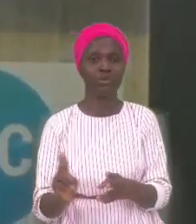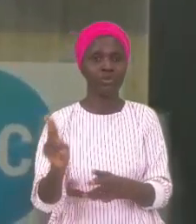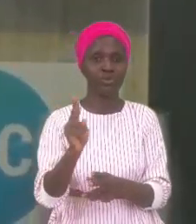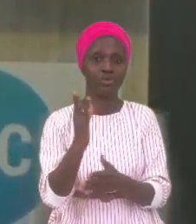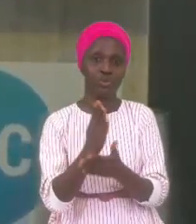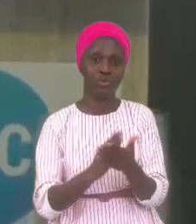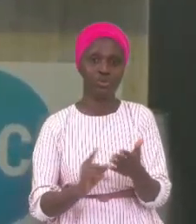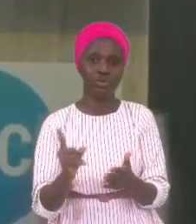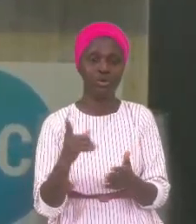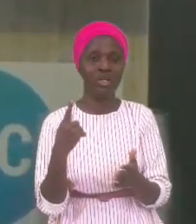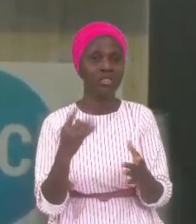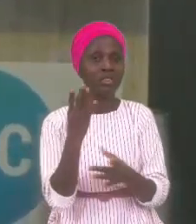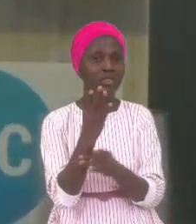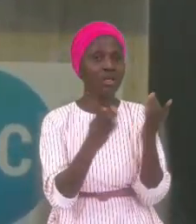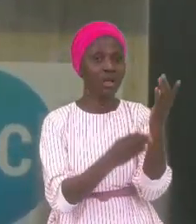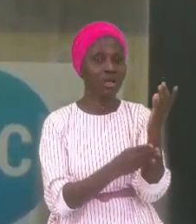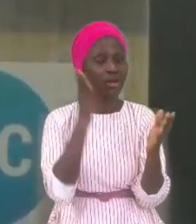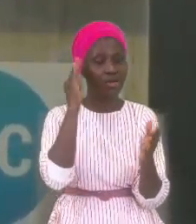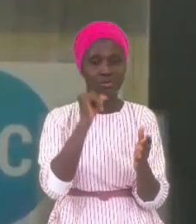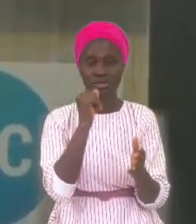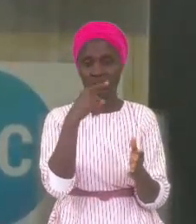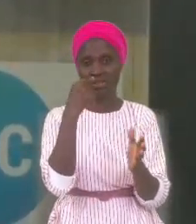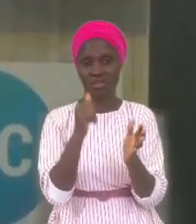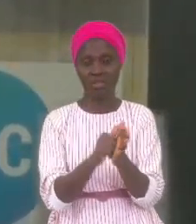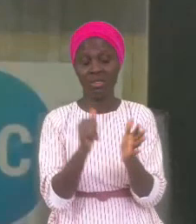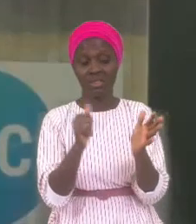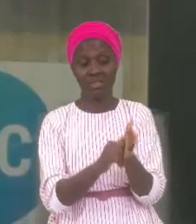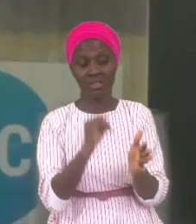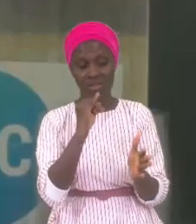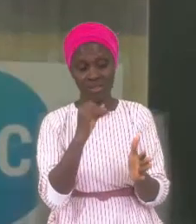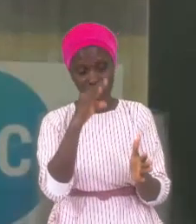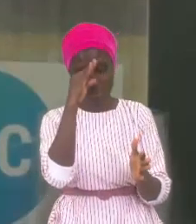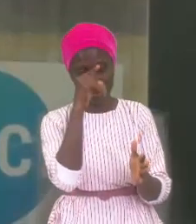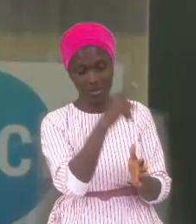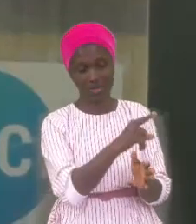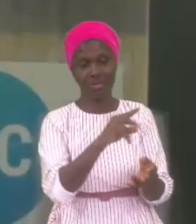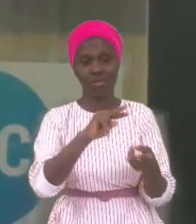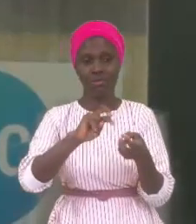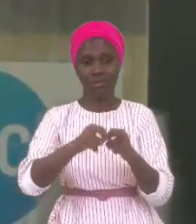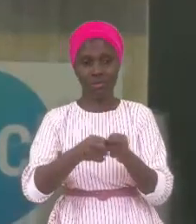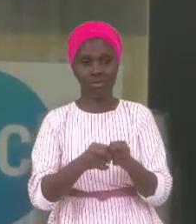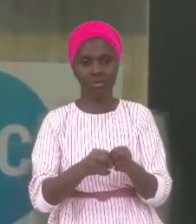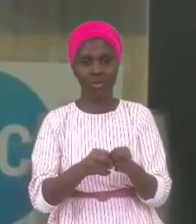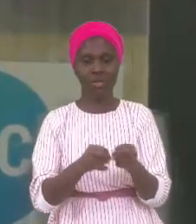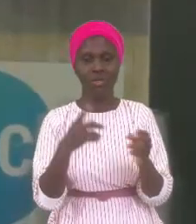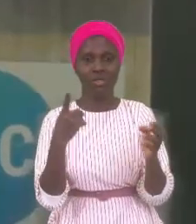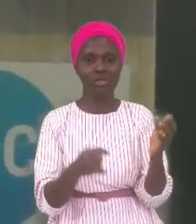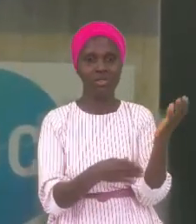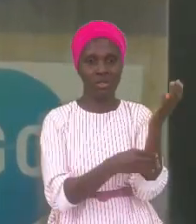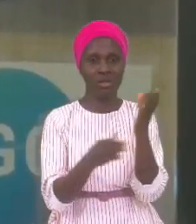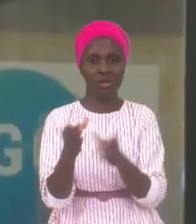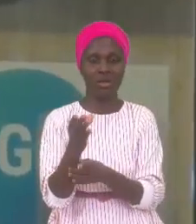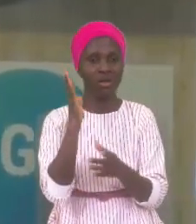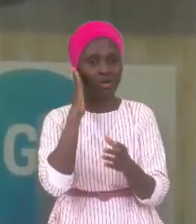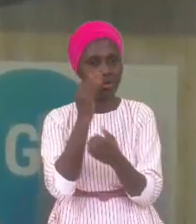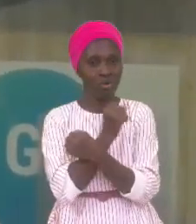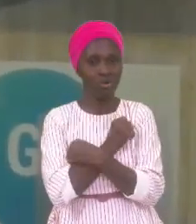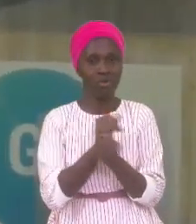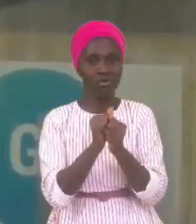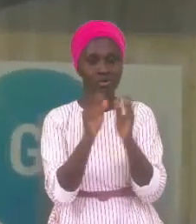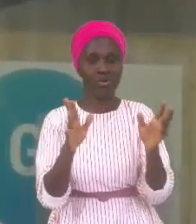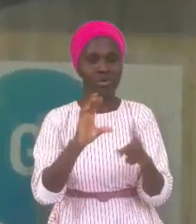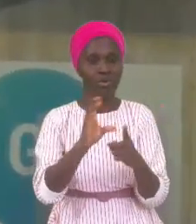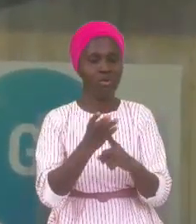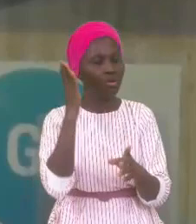not going to say that's his problem. He loves unconditionally, does not ask why. Why is that so? Why is that